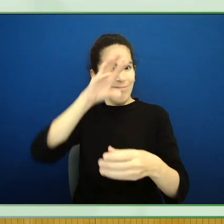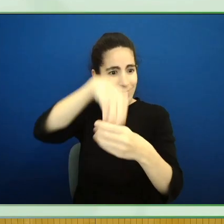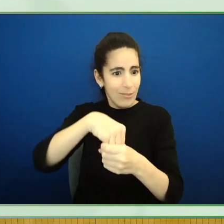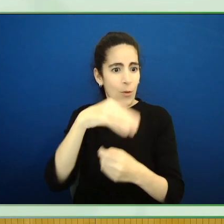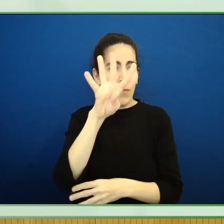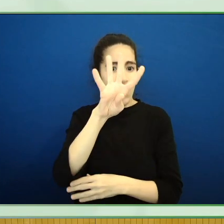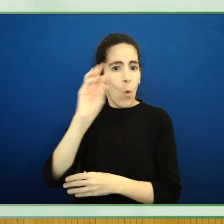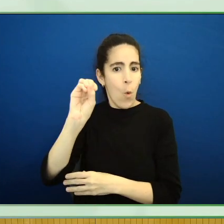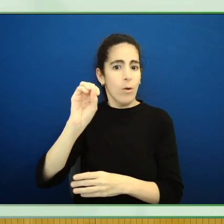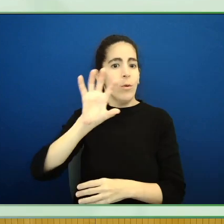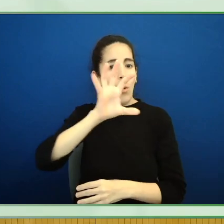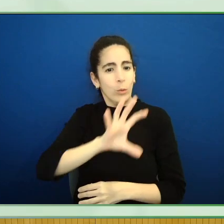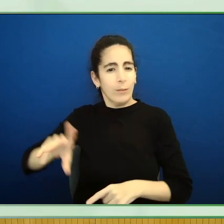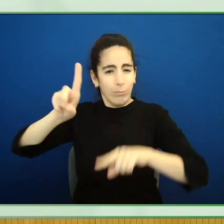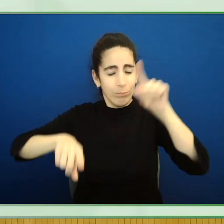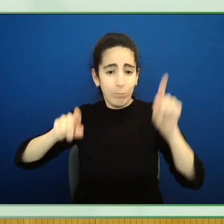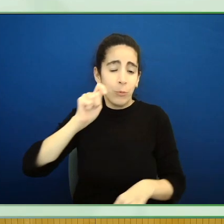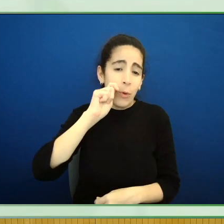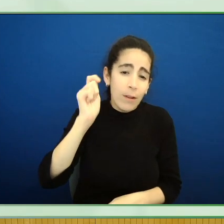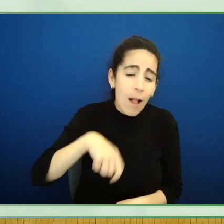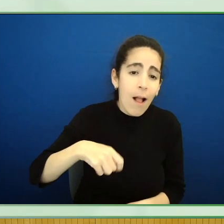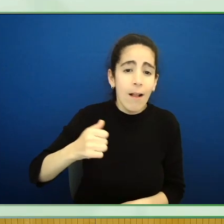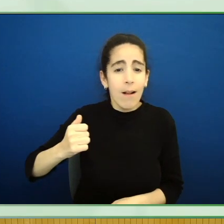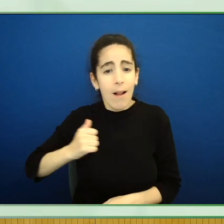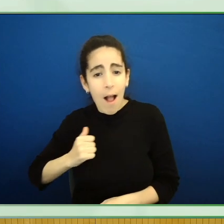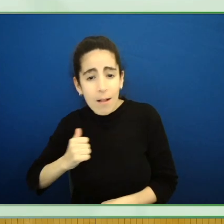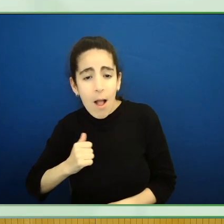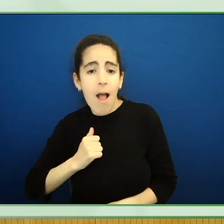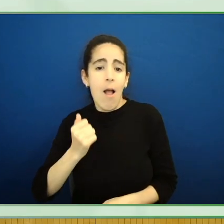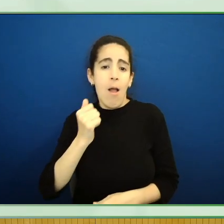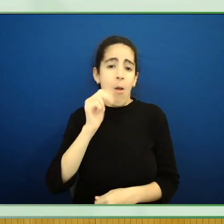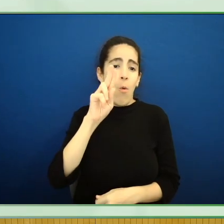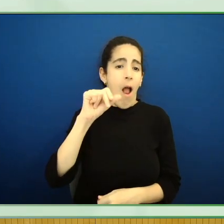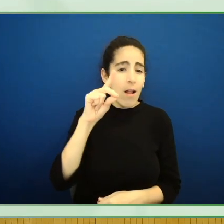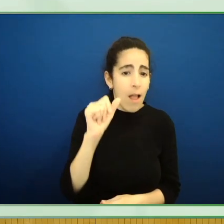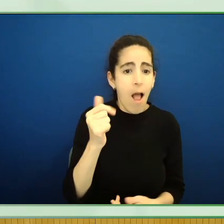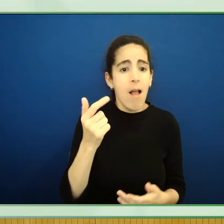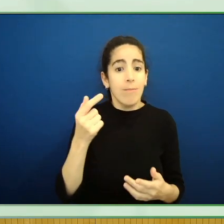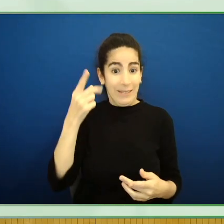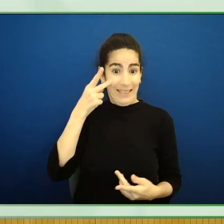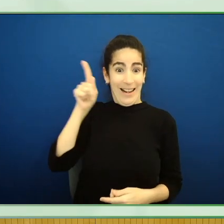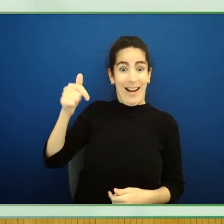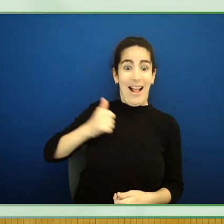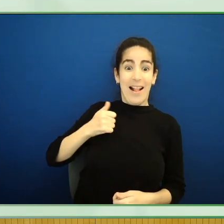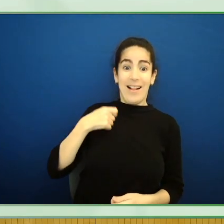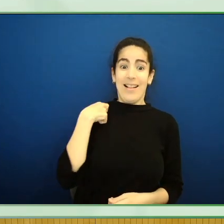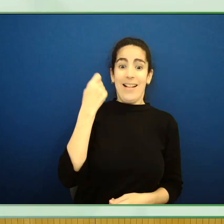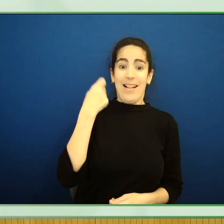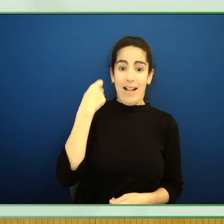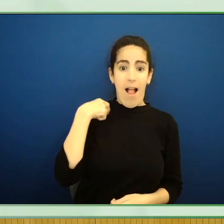Uganda, let's see, also in Canada, Kenya. And then here on the left, this is